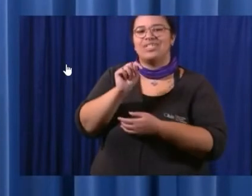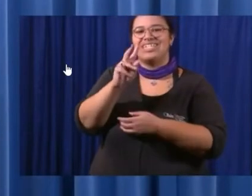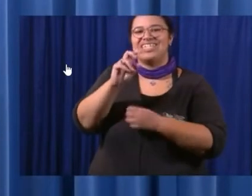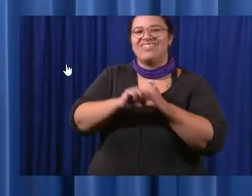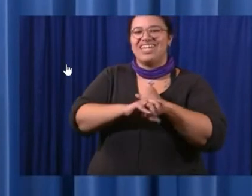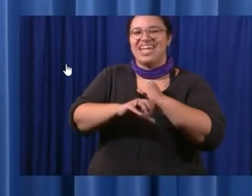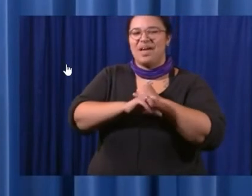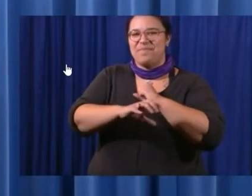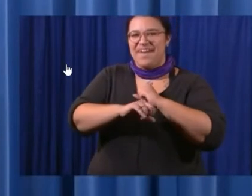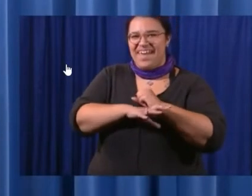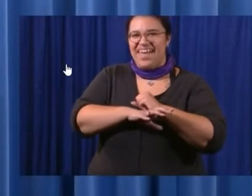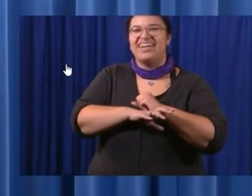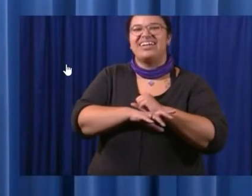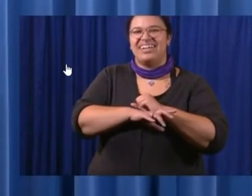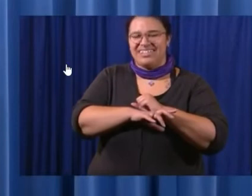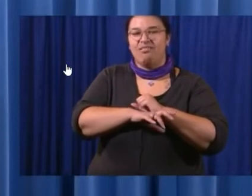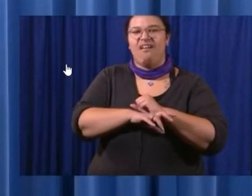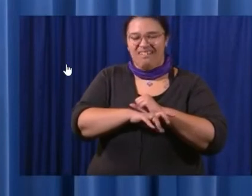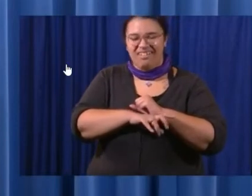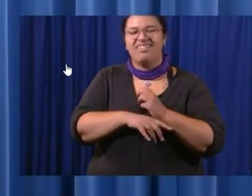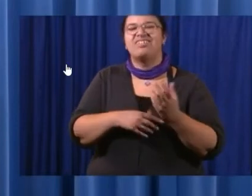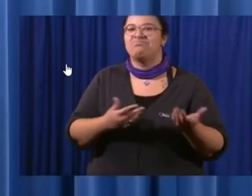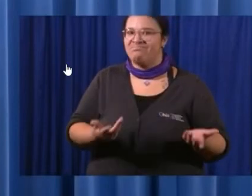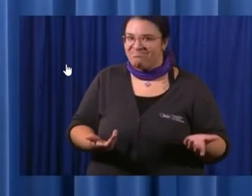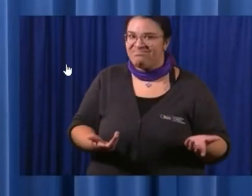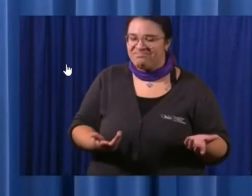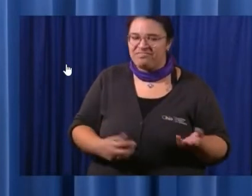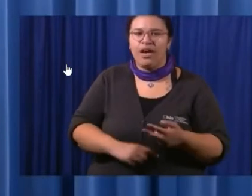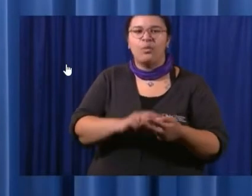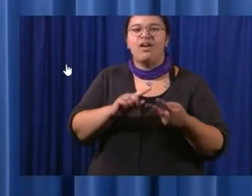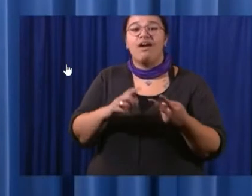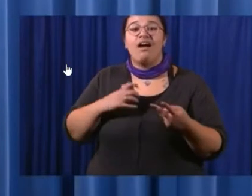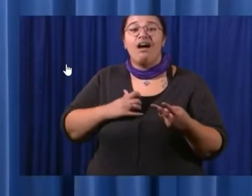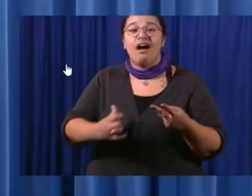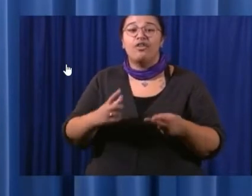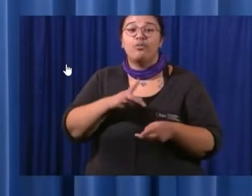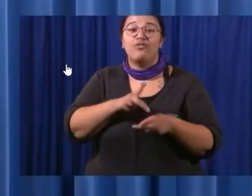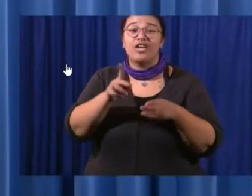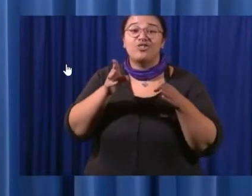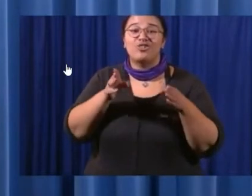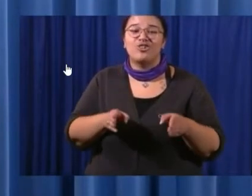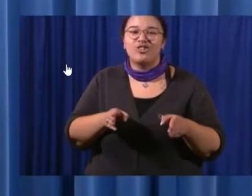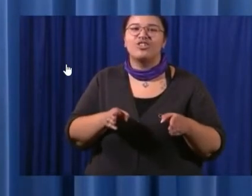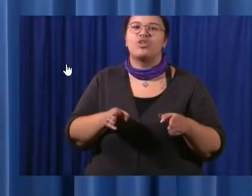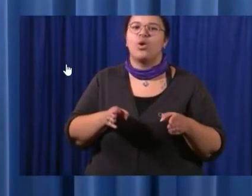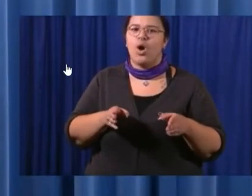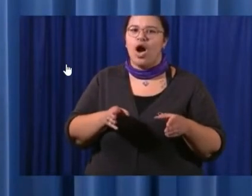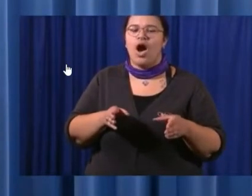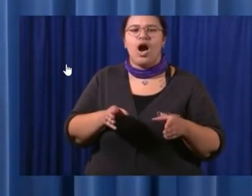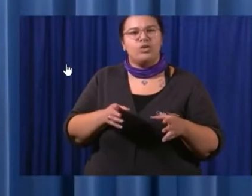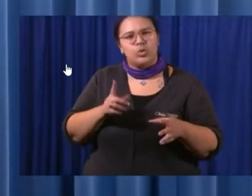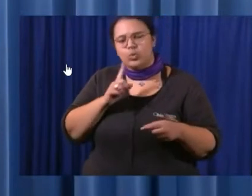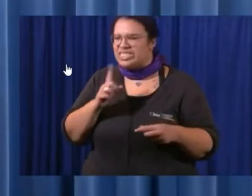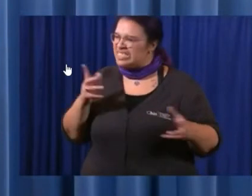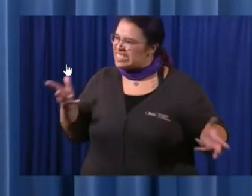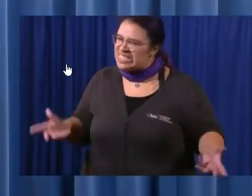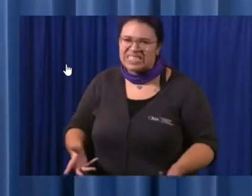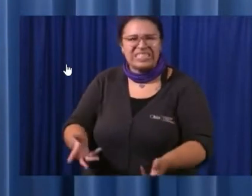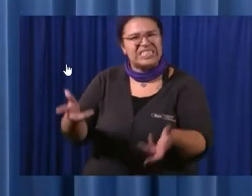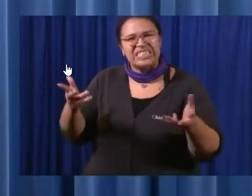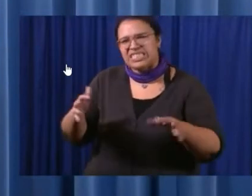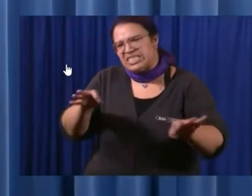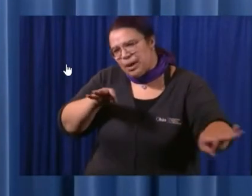health professionals talking directly to the people of the state of Ohio about what the importance of wearing a mask, the importance of washing your hands,